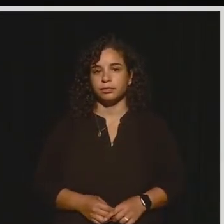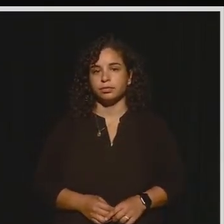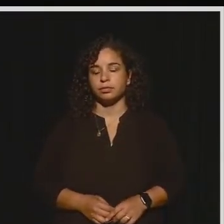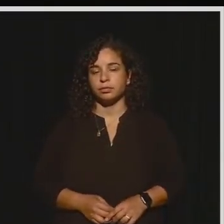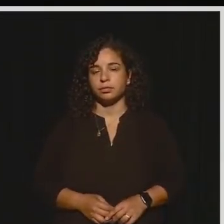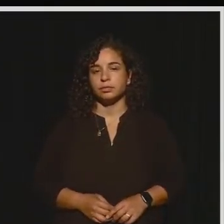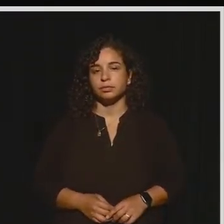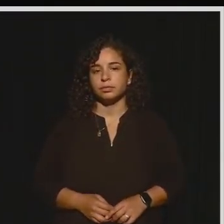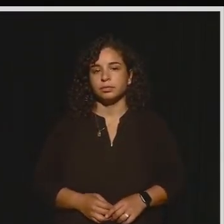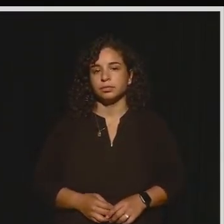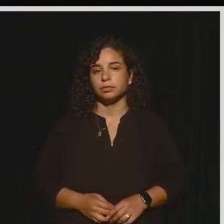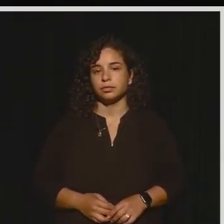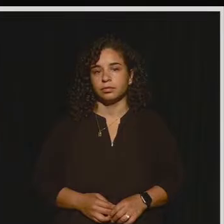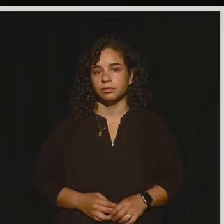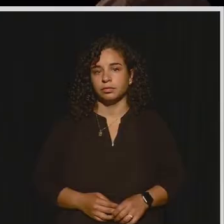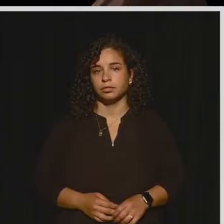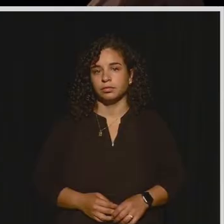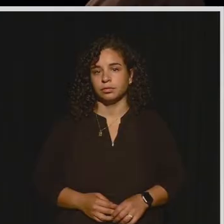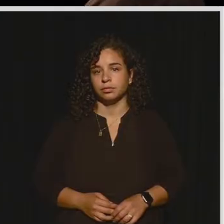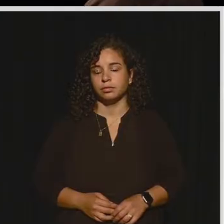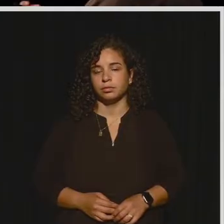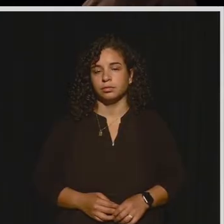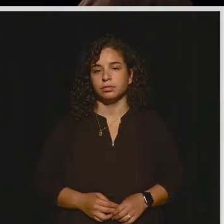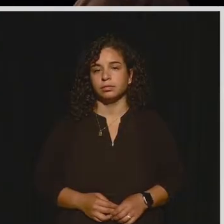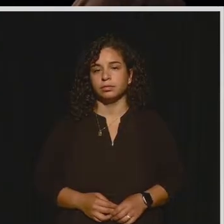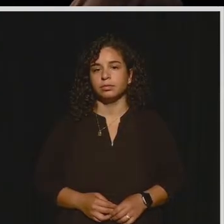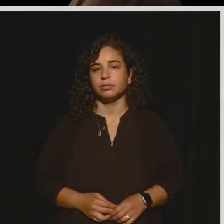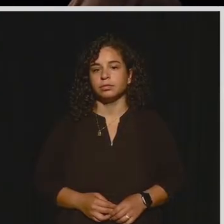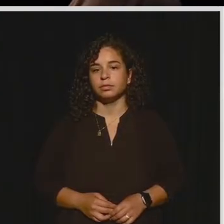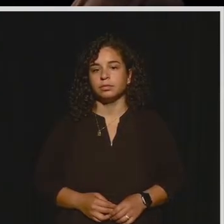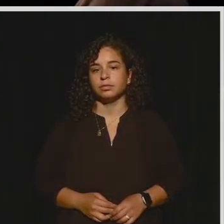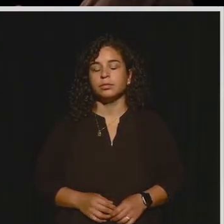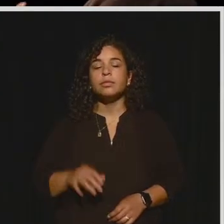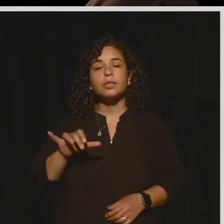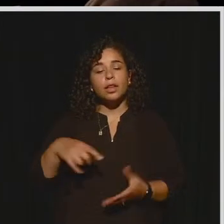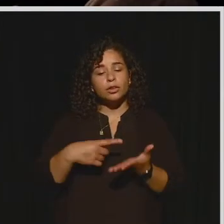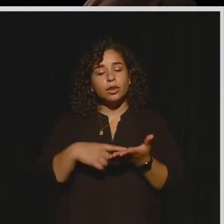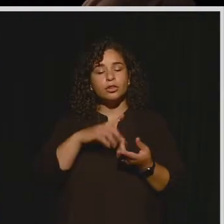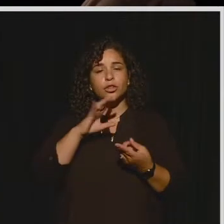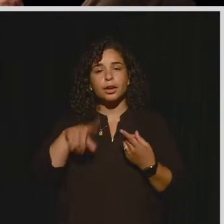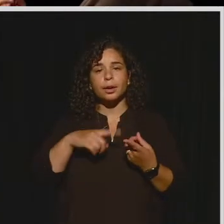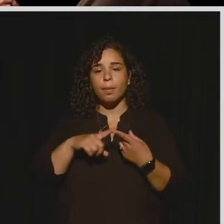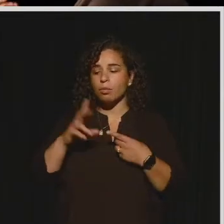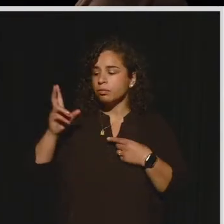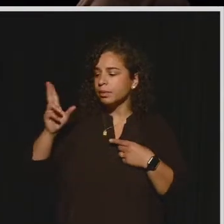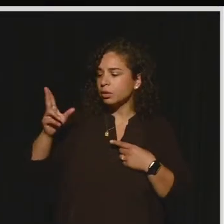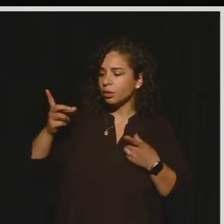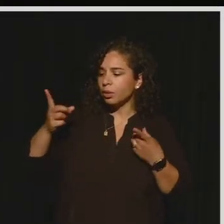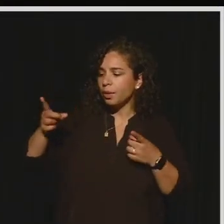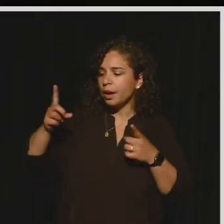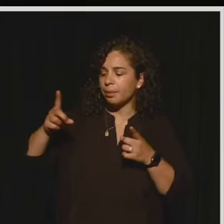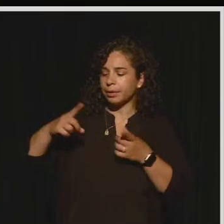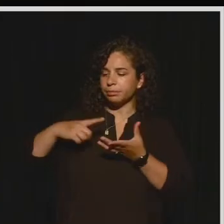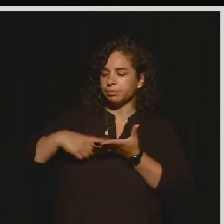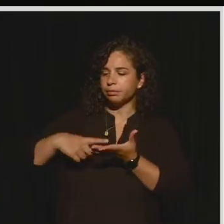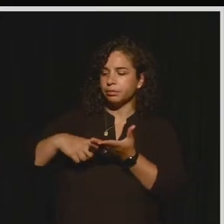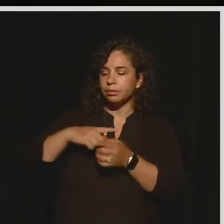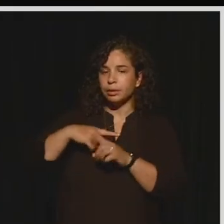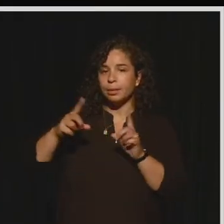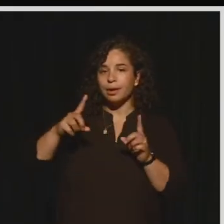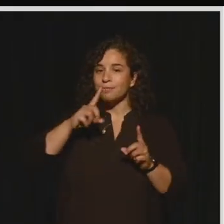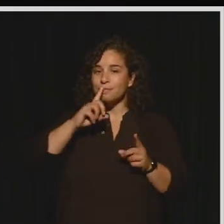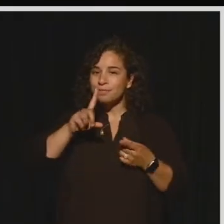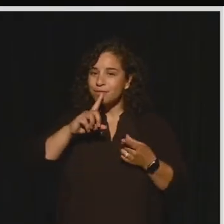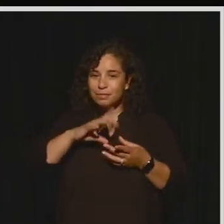talk about when we're talking about this movement in history, and that's just our everyday lives. You mentioned, things from adoption and